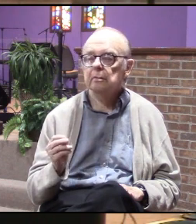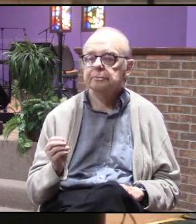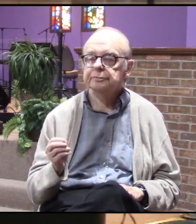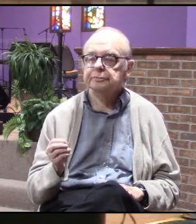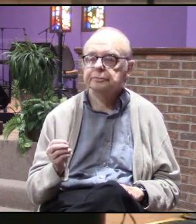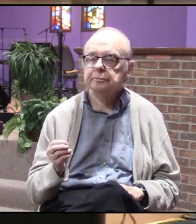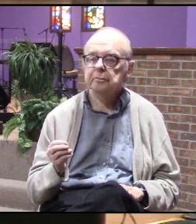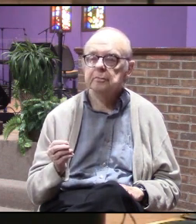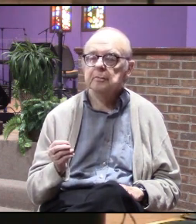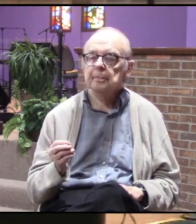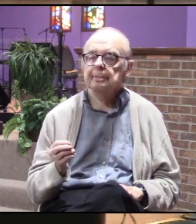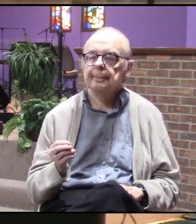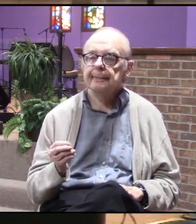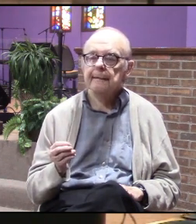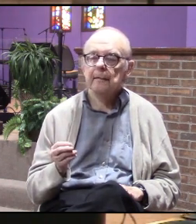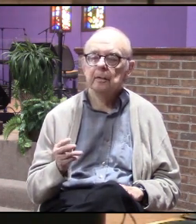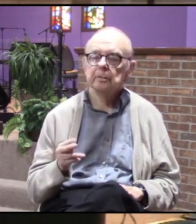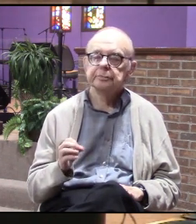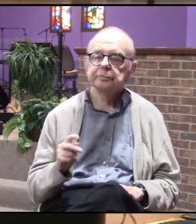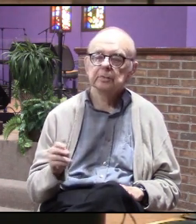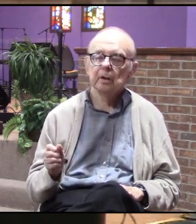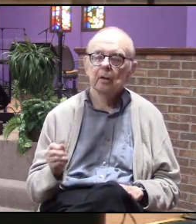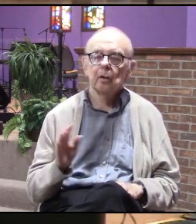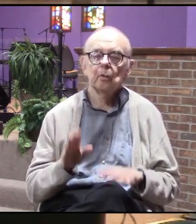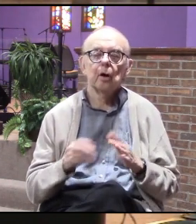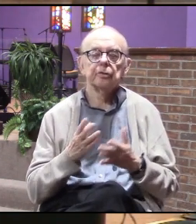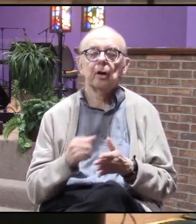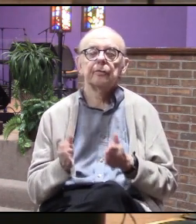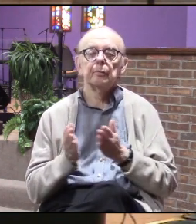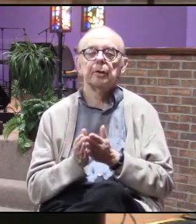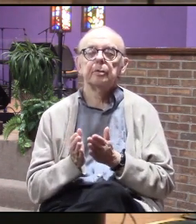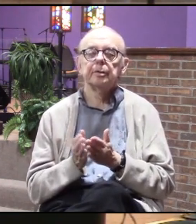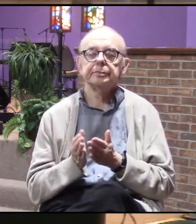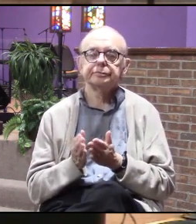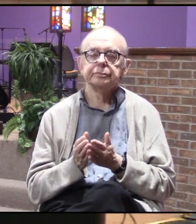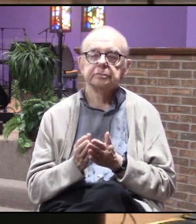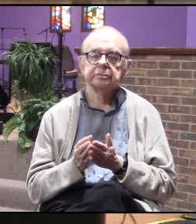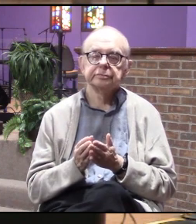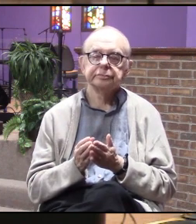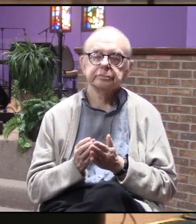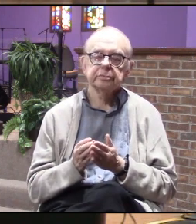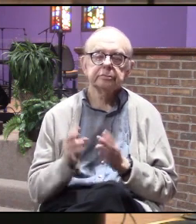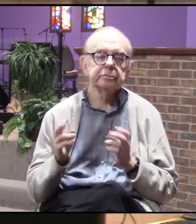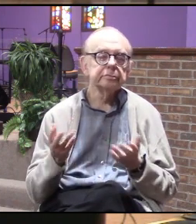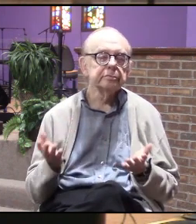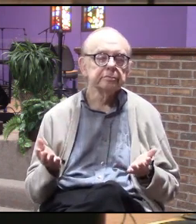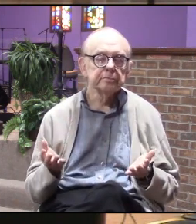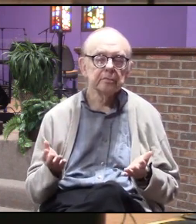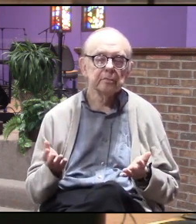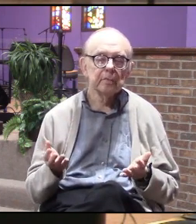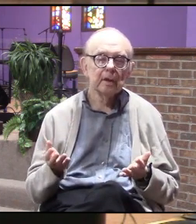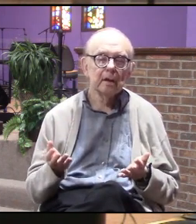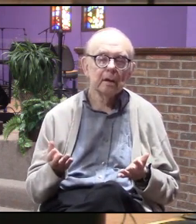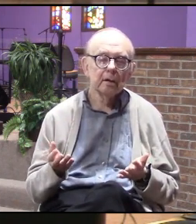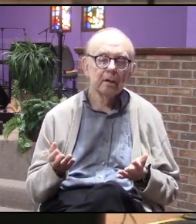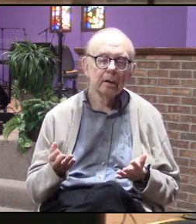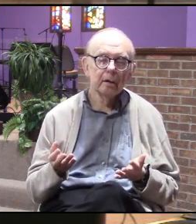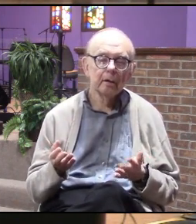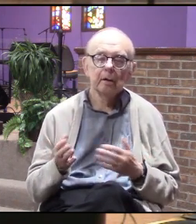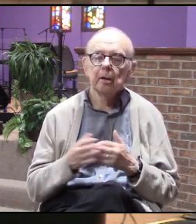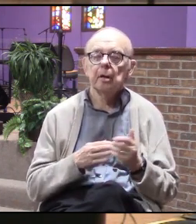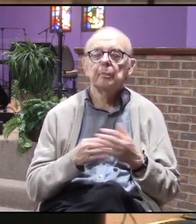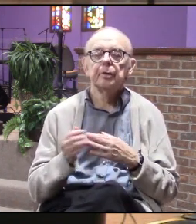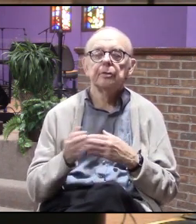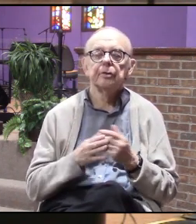So, Noah walks off the boat, and what does it say? He builds